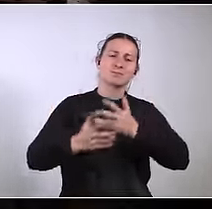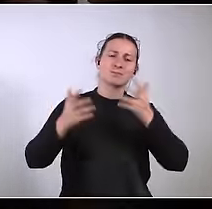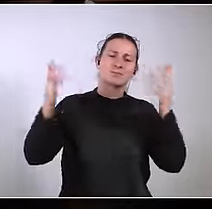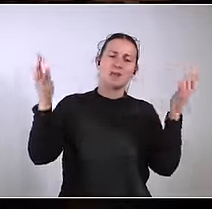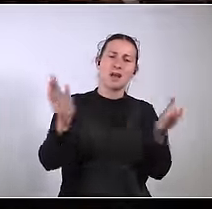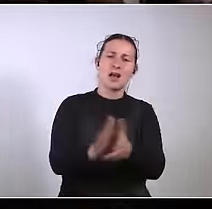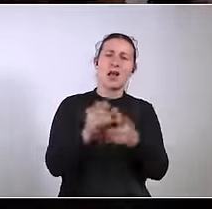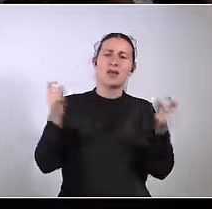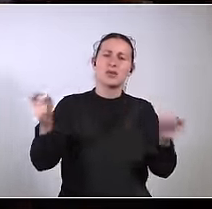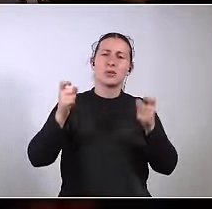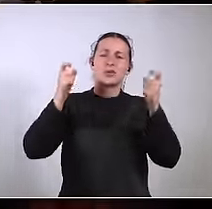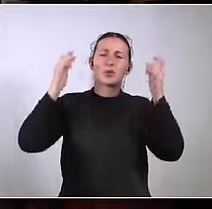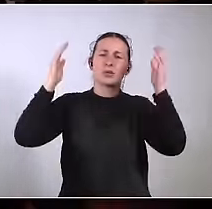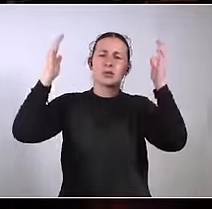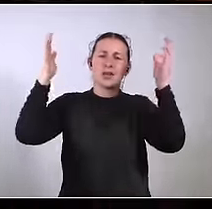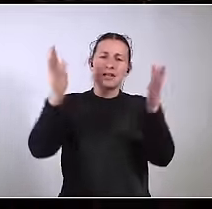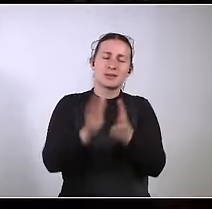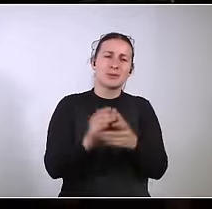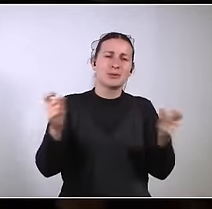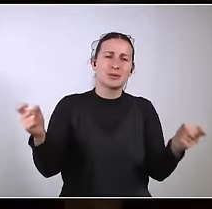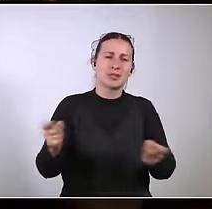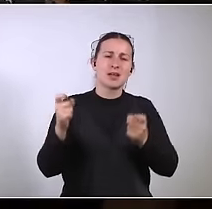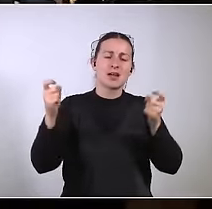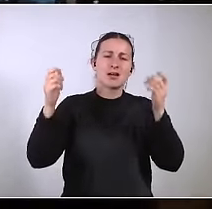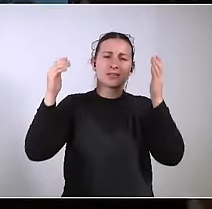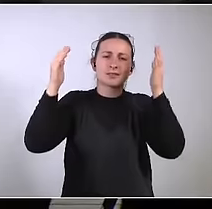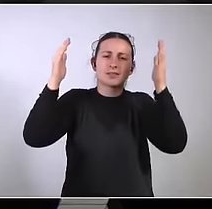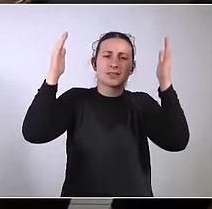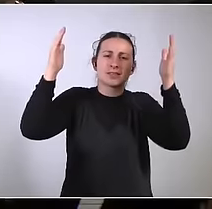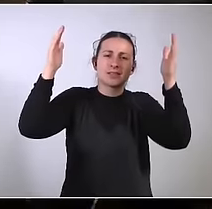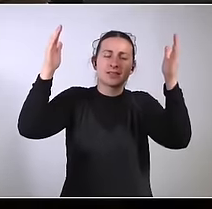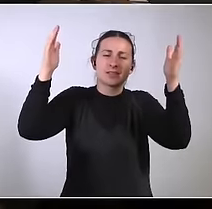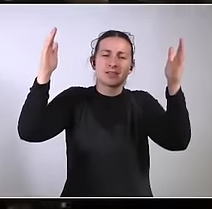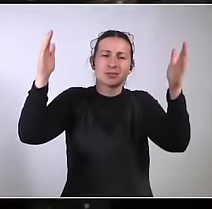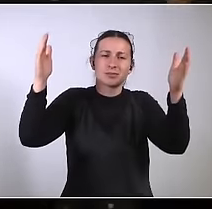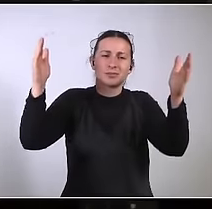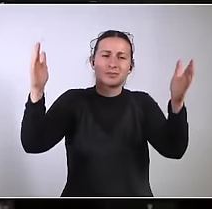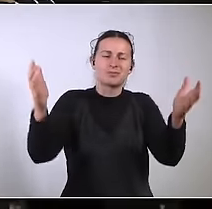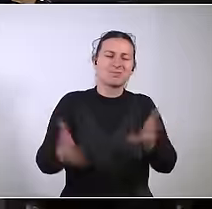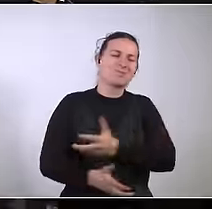Oh, hallelujah, hallelujah, hallelujah.